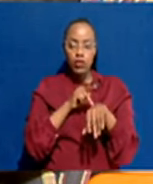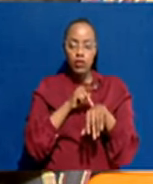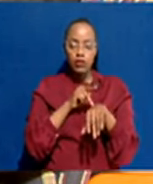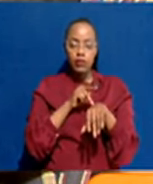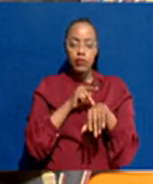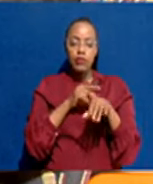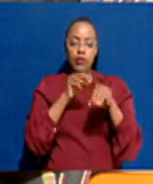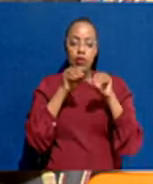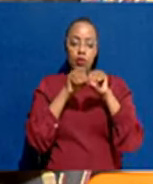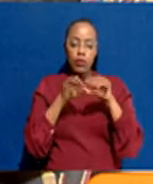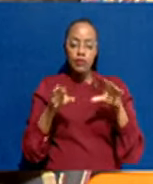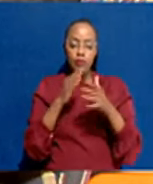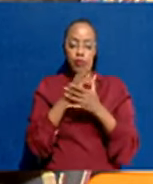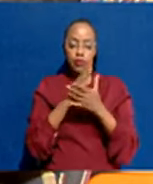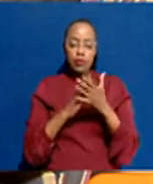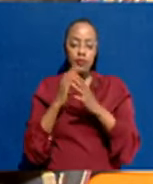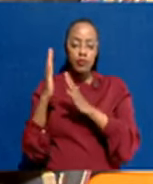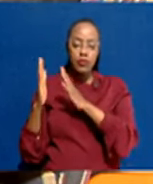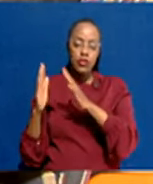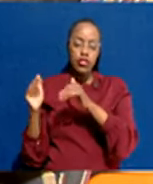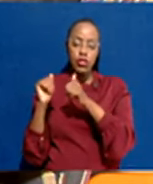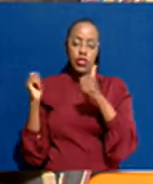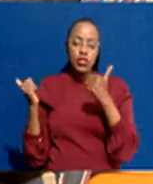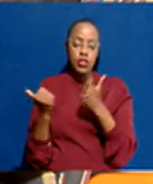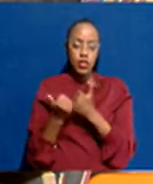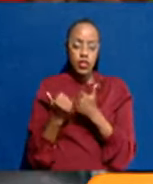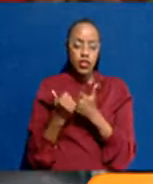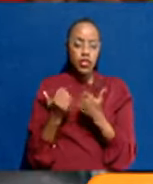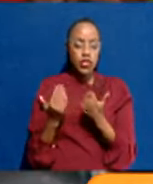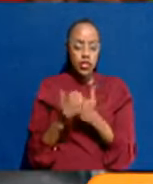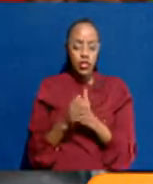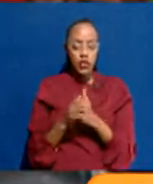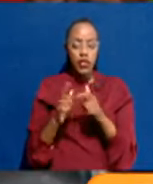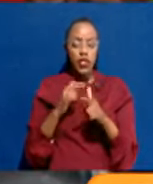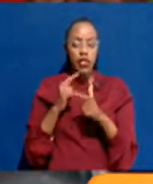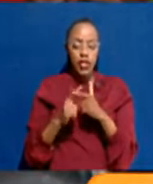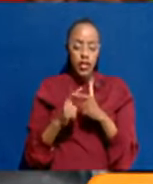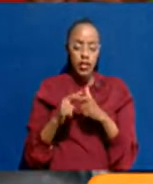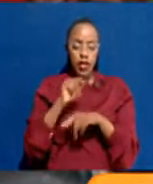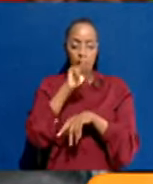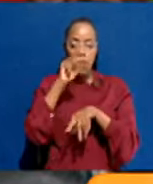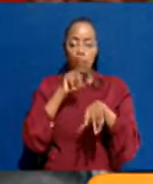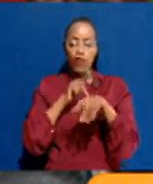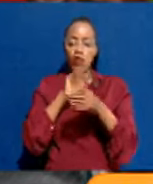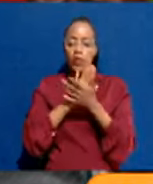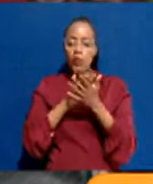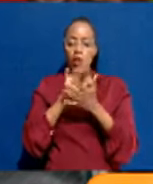You devolve even some security agencies. And then provinces become,